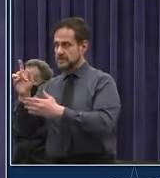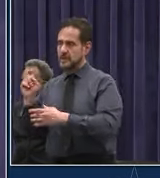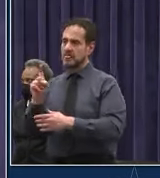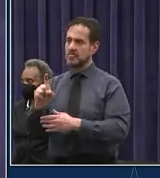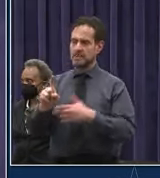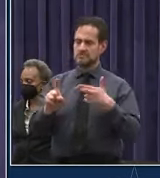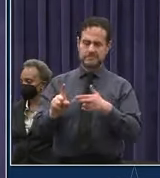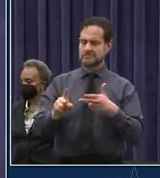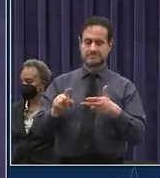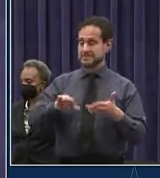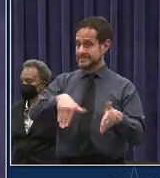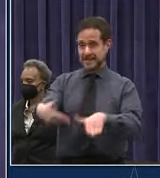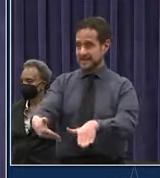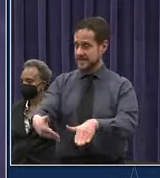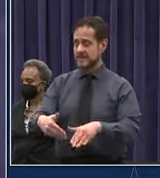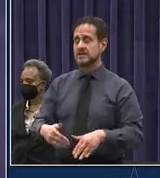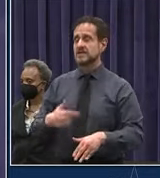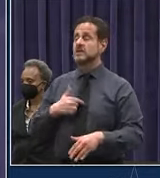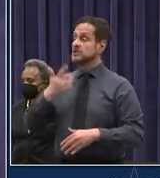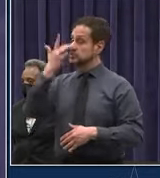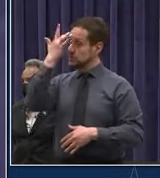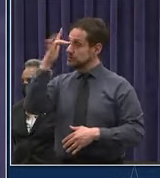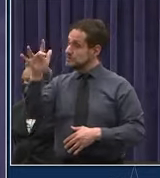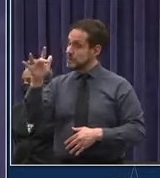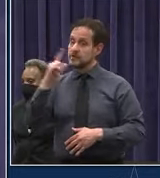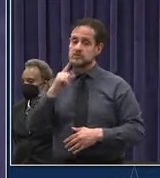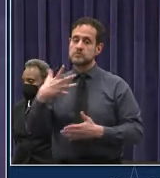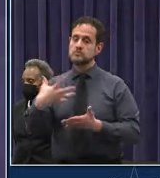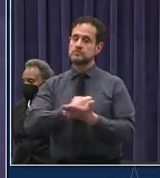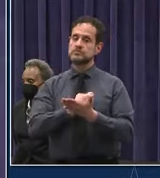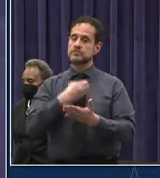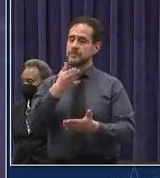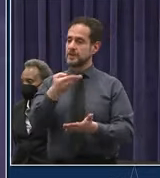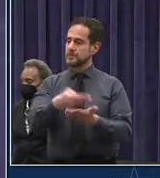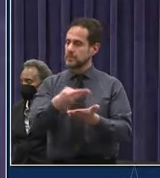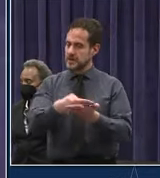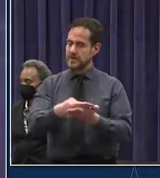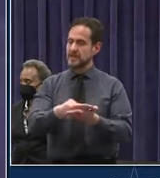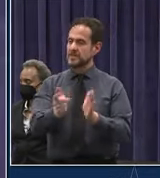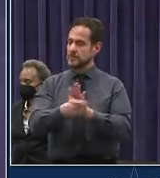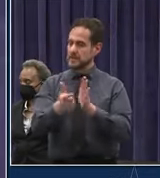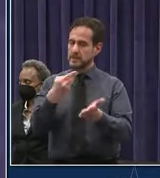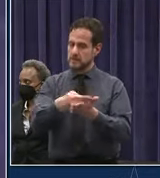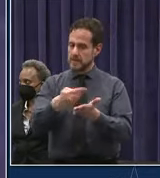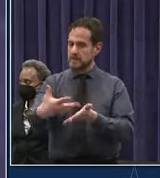out here. He was arrested because we took his stuff. He didn't file his taxes.